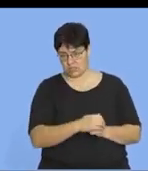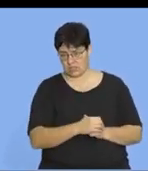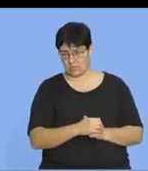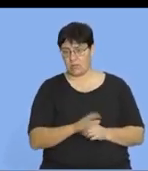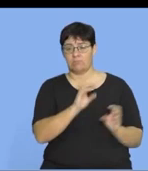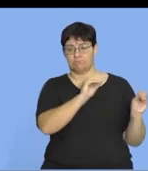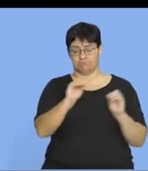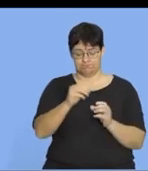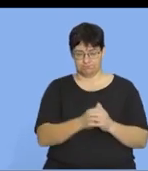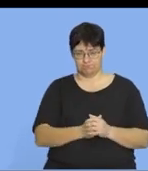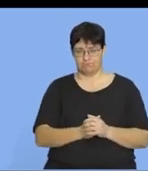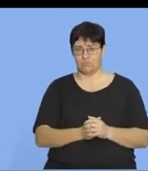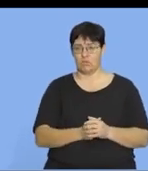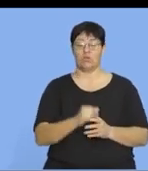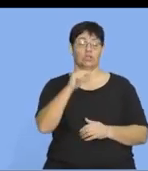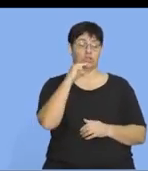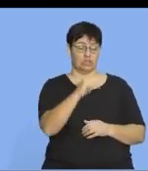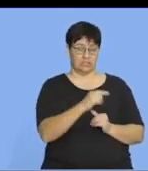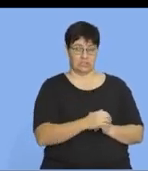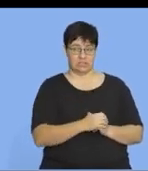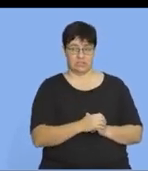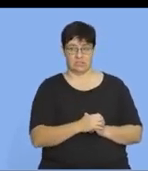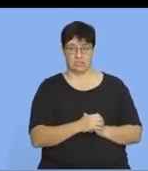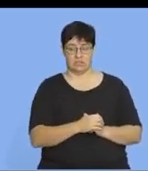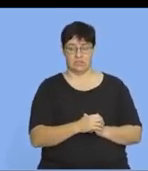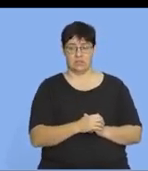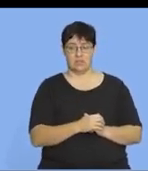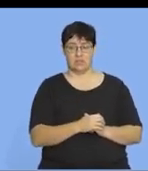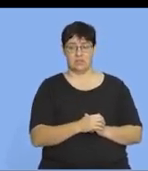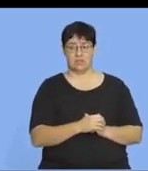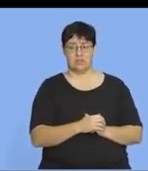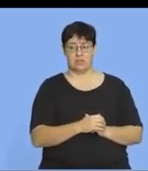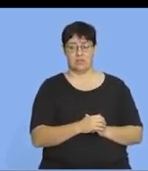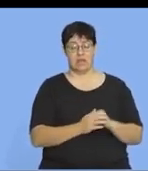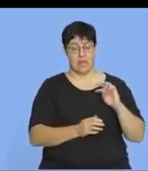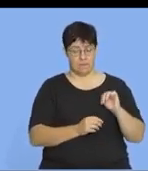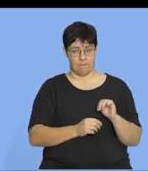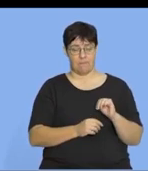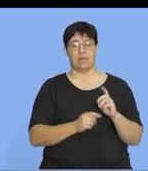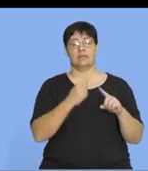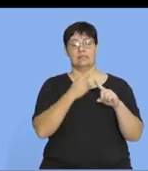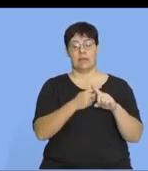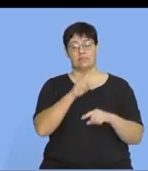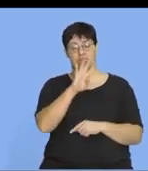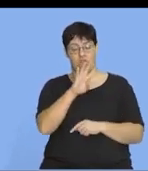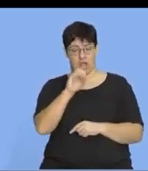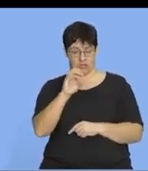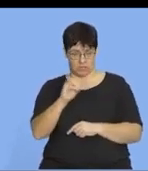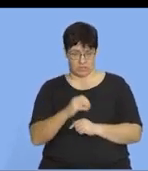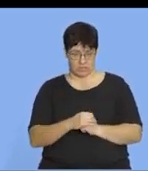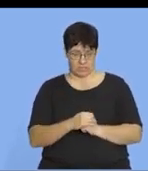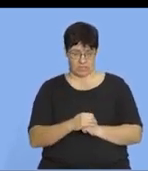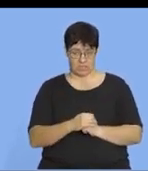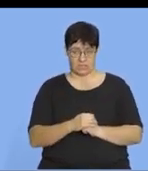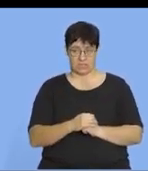going to put that in. I'm going to go G, mass of the man, times 400 times the mass of the